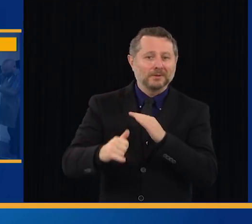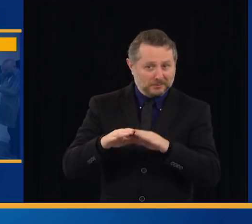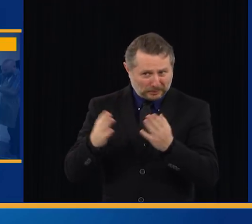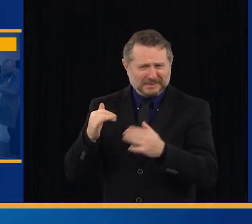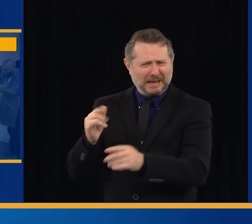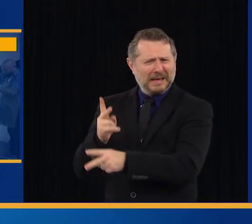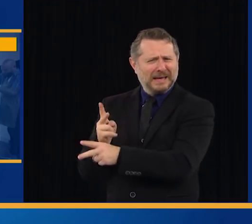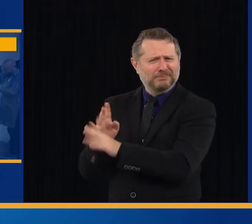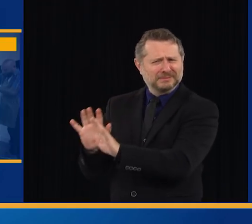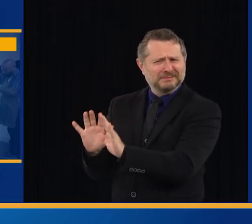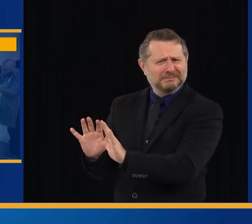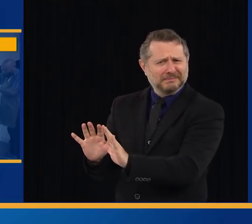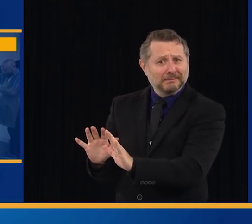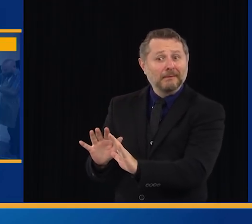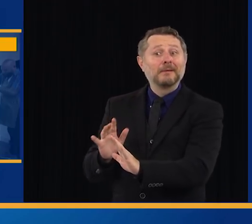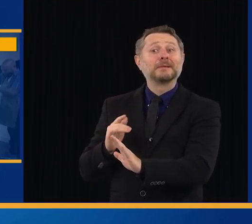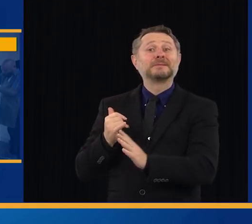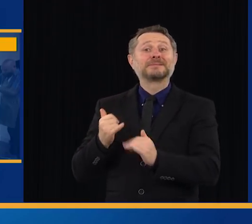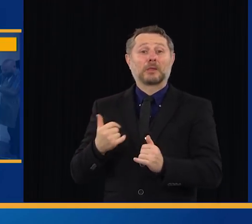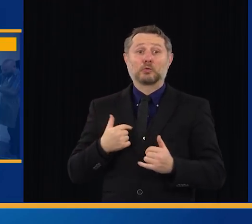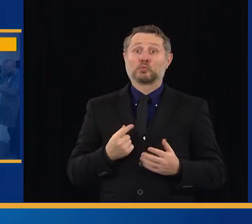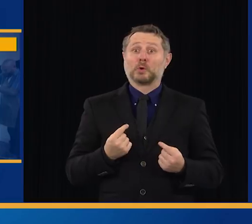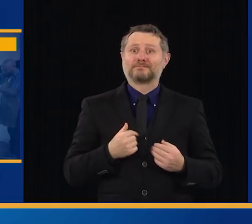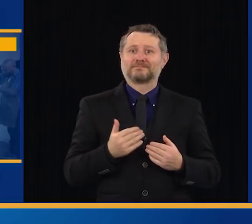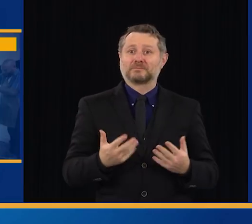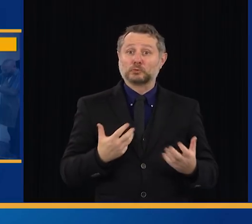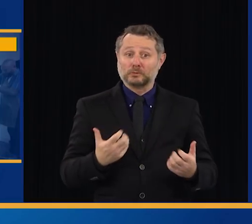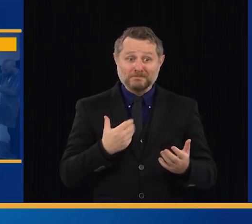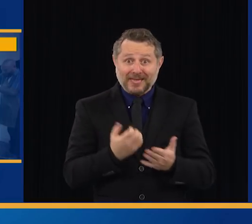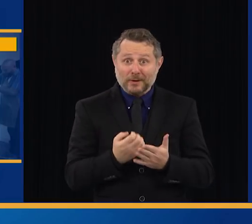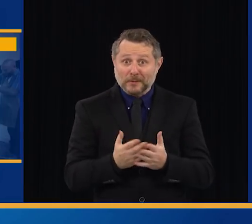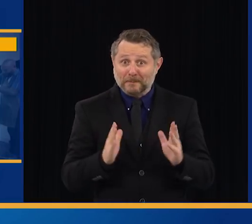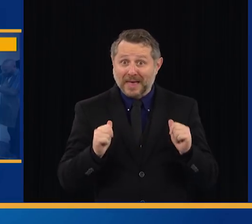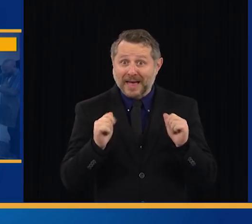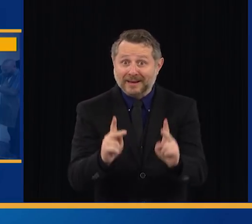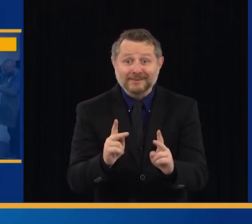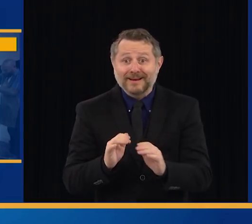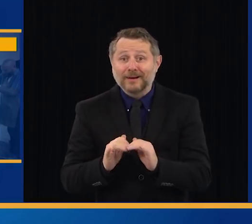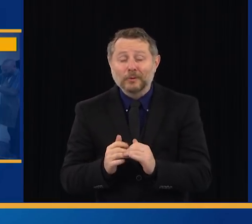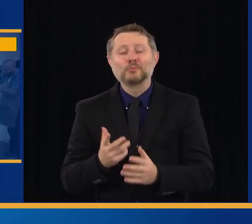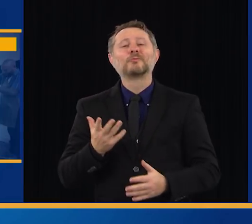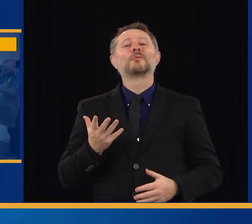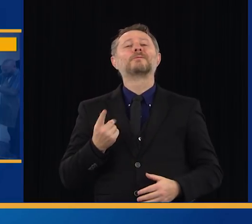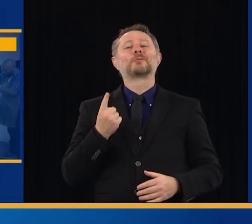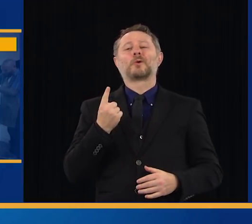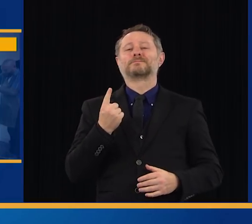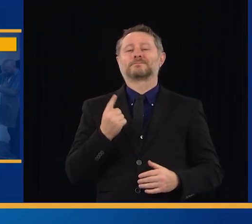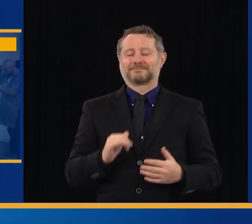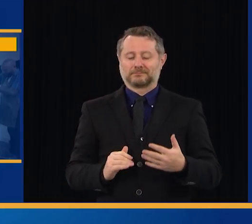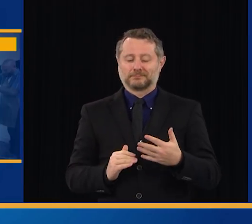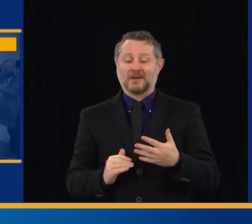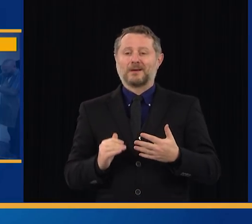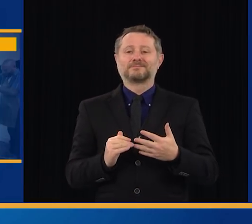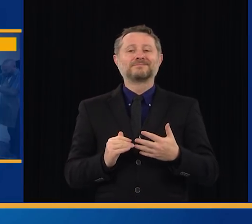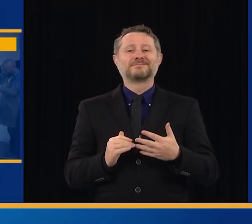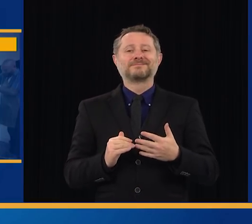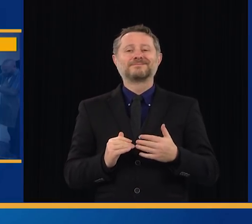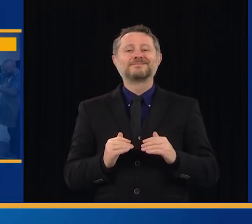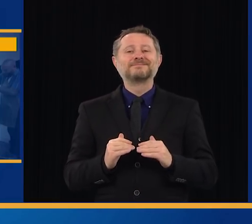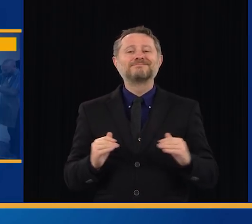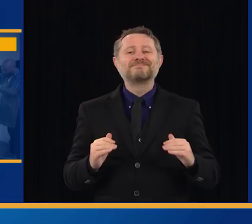to bring the economy back, move up one tranche on how you define